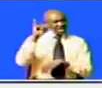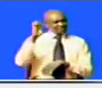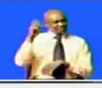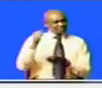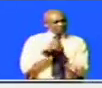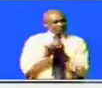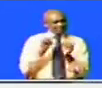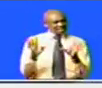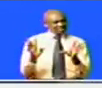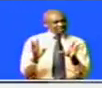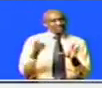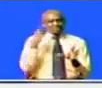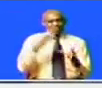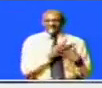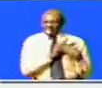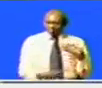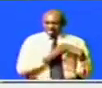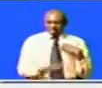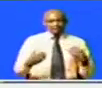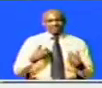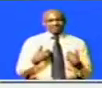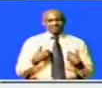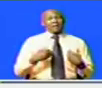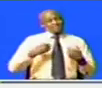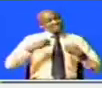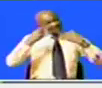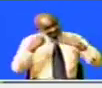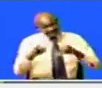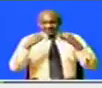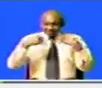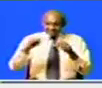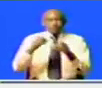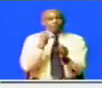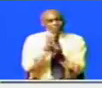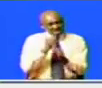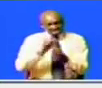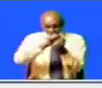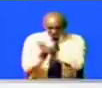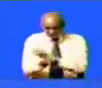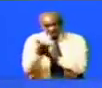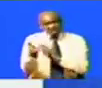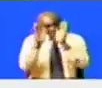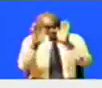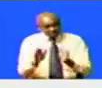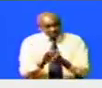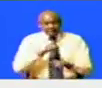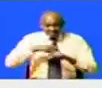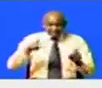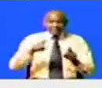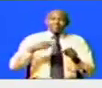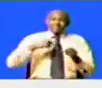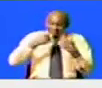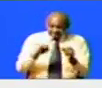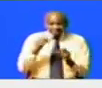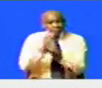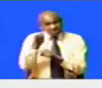as he cited his frustrations. I've made several attempts to make critical changes, but all my motions